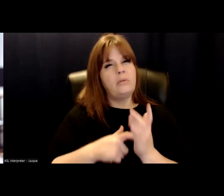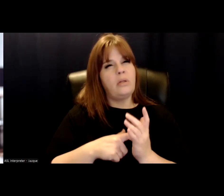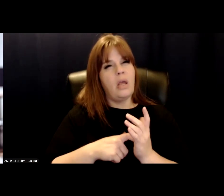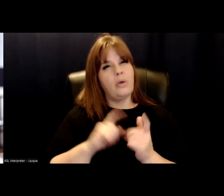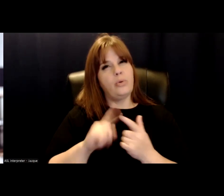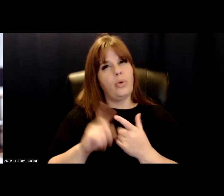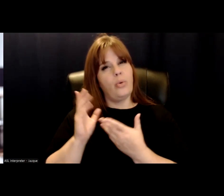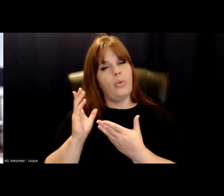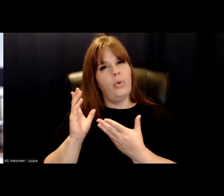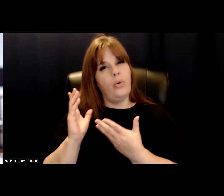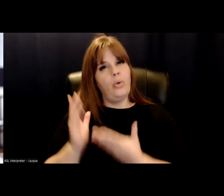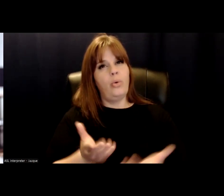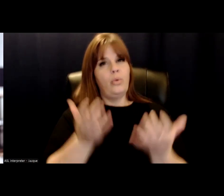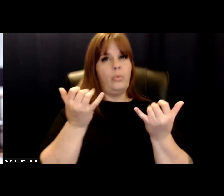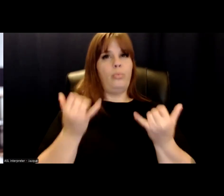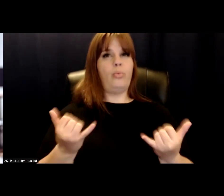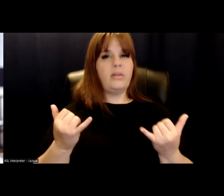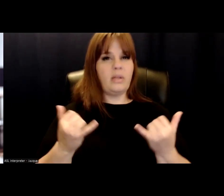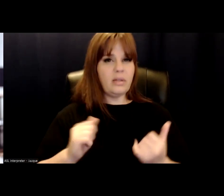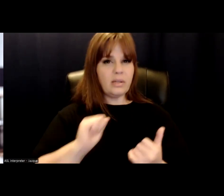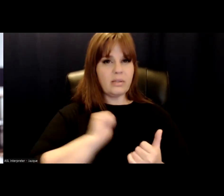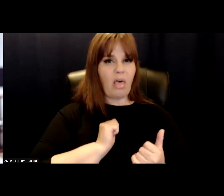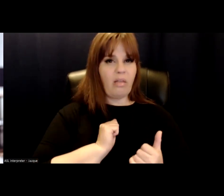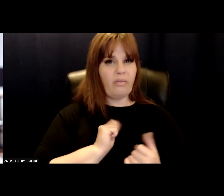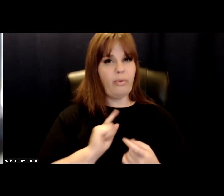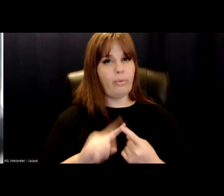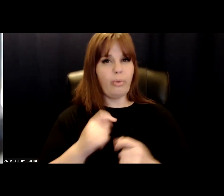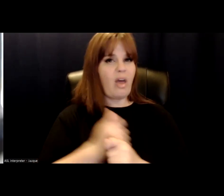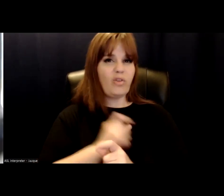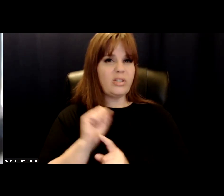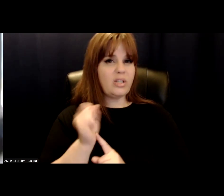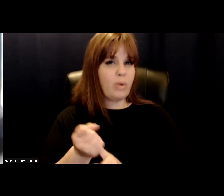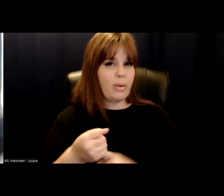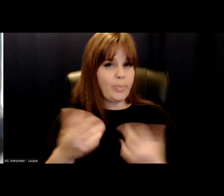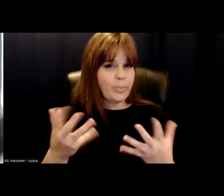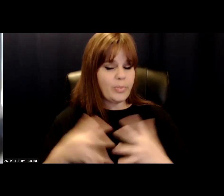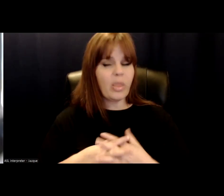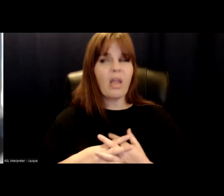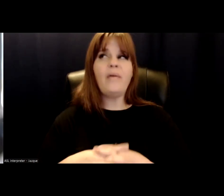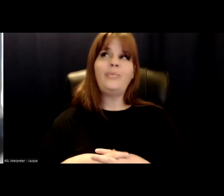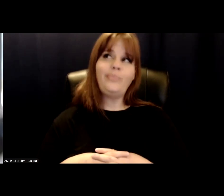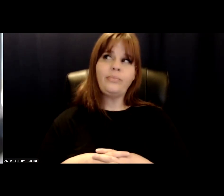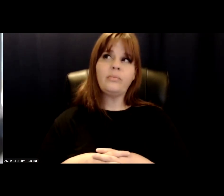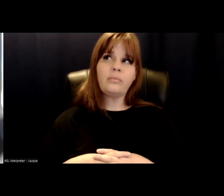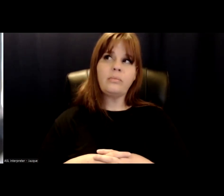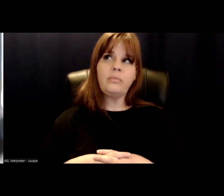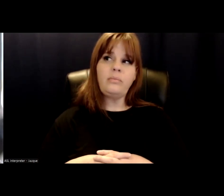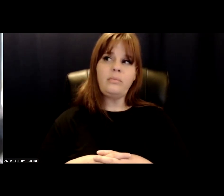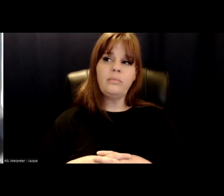a present self to every situation. And so for me, that would be